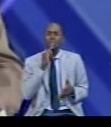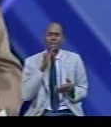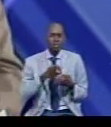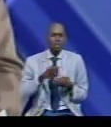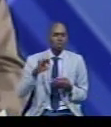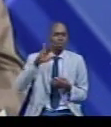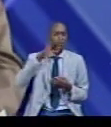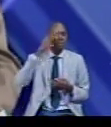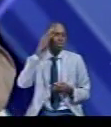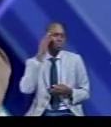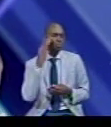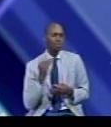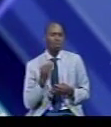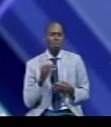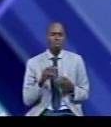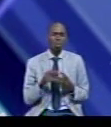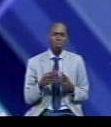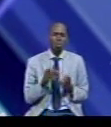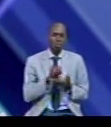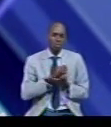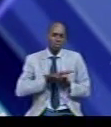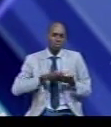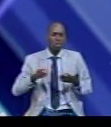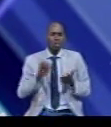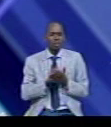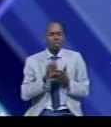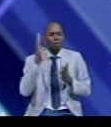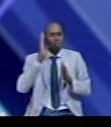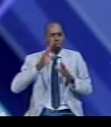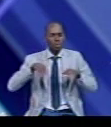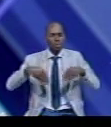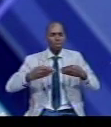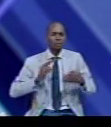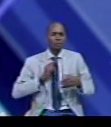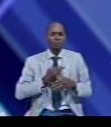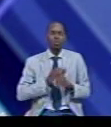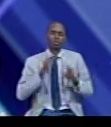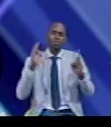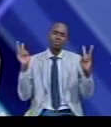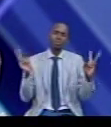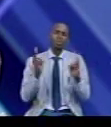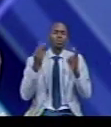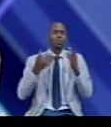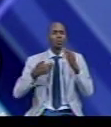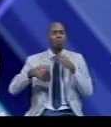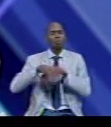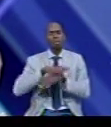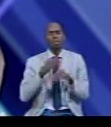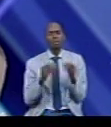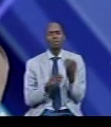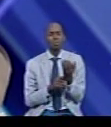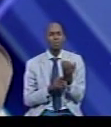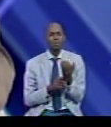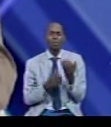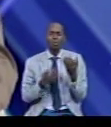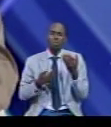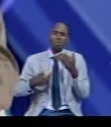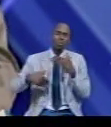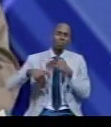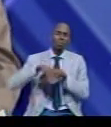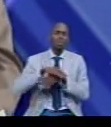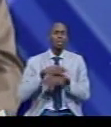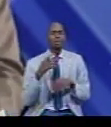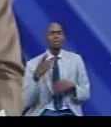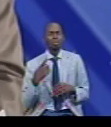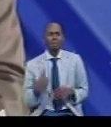of sanctification that will give us victory over the flesh, over the attraction